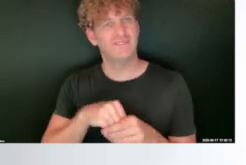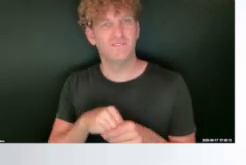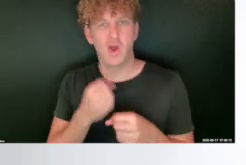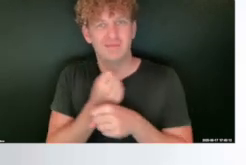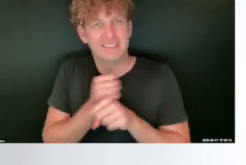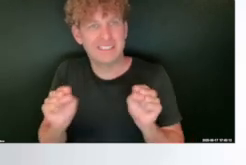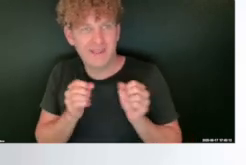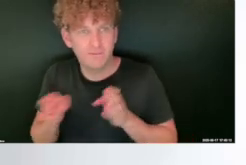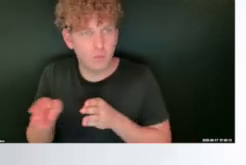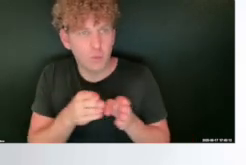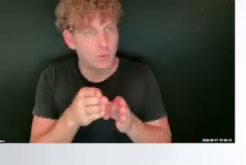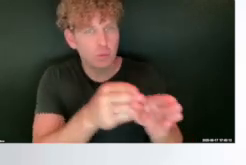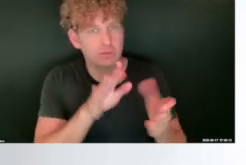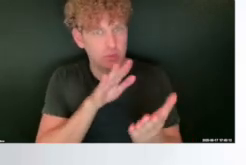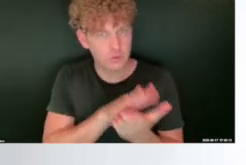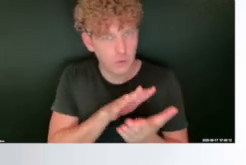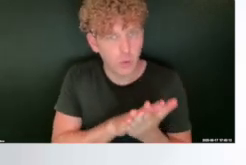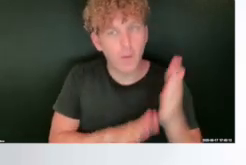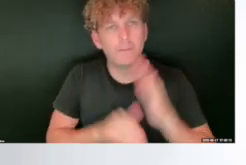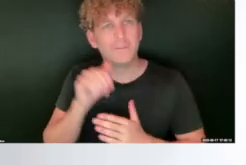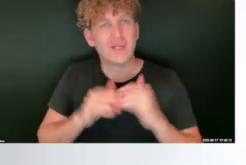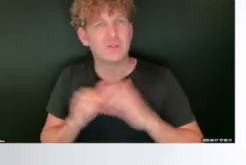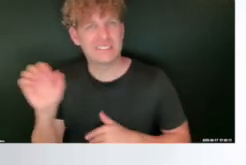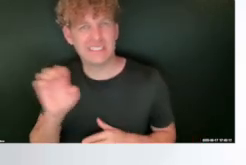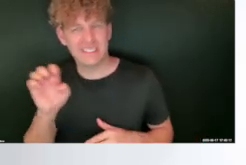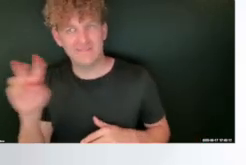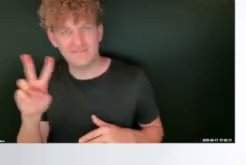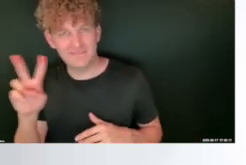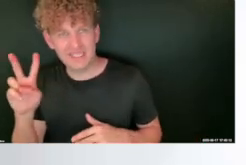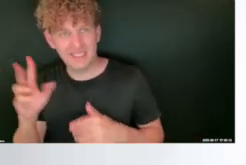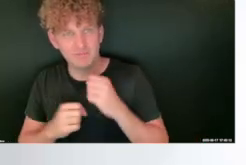to present on the light-duty vehicle purchase